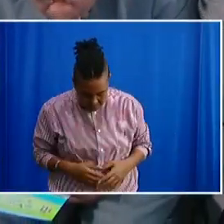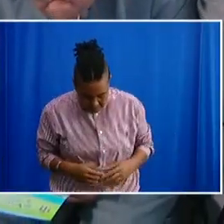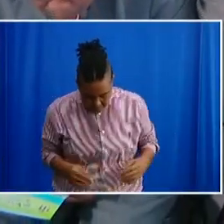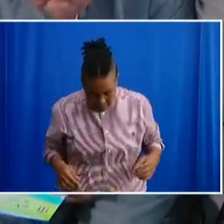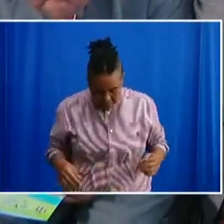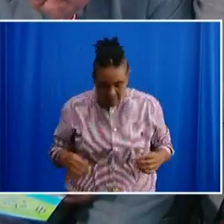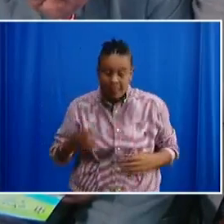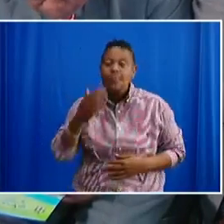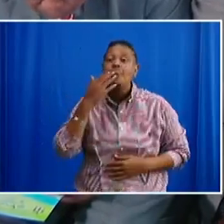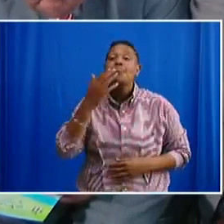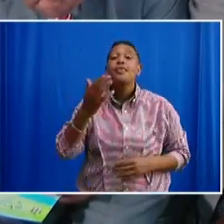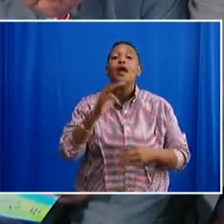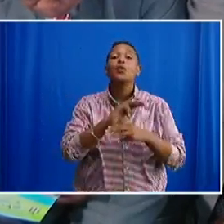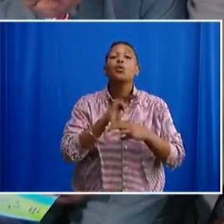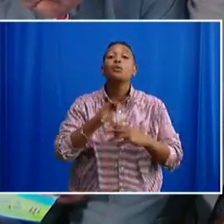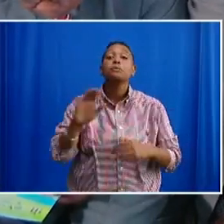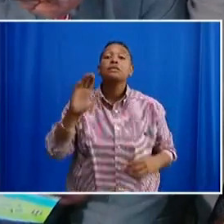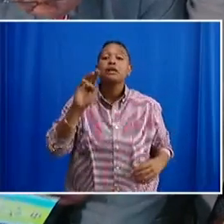Thank you, Minister Mackenzie.